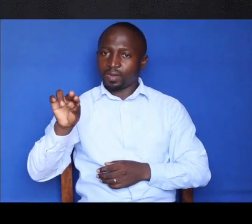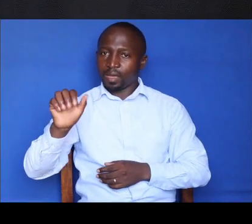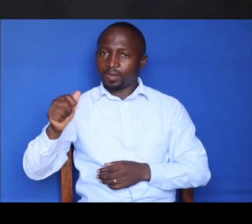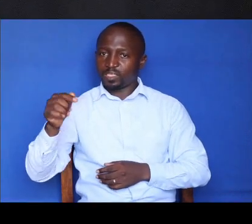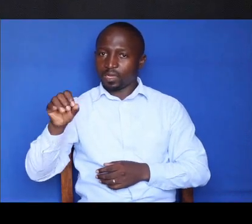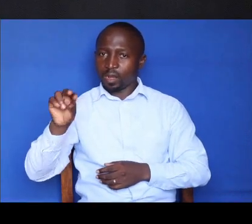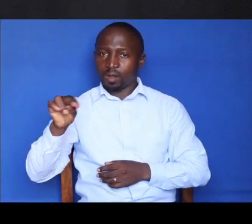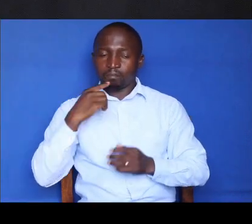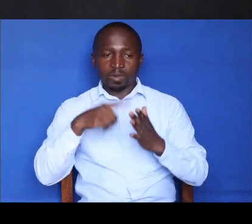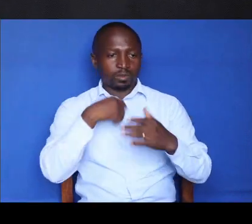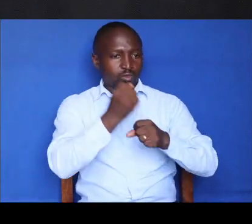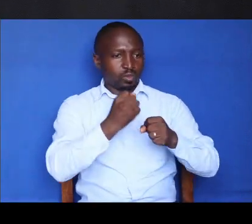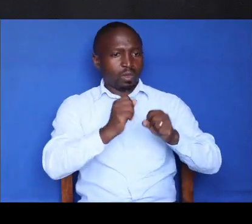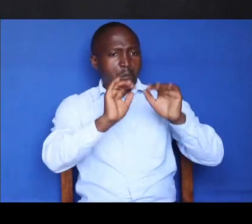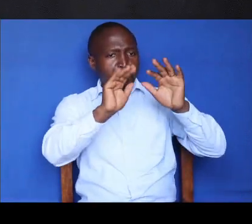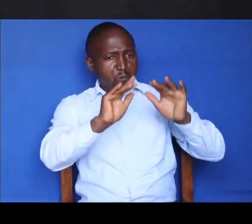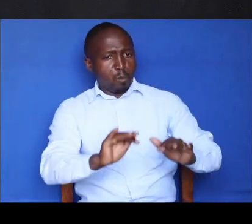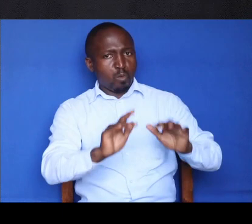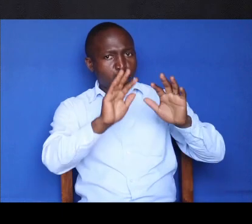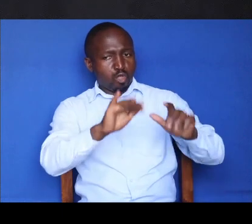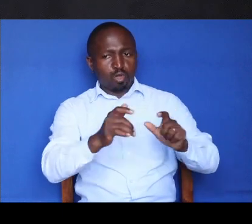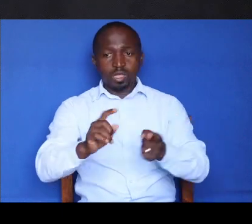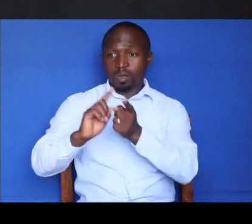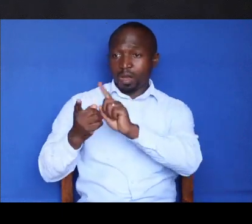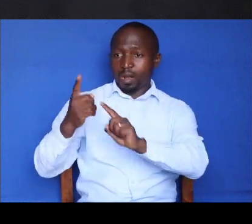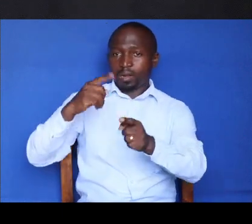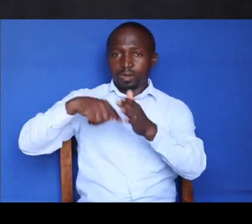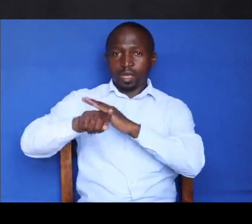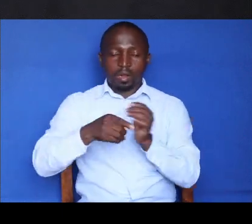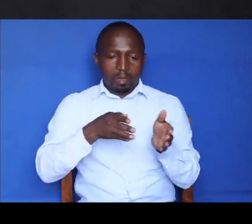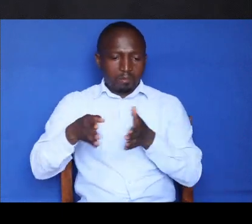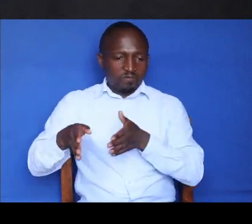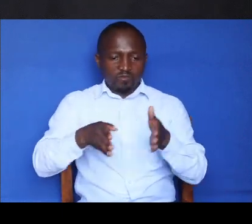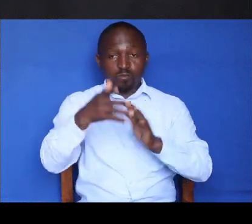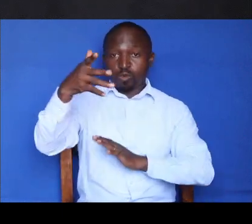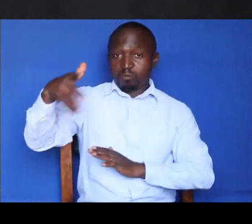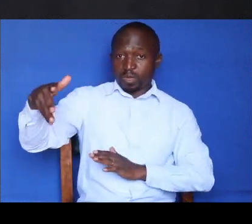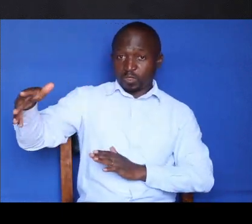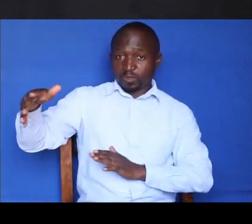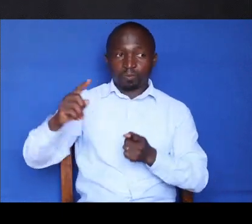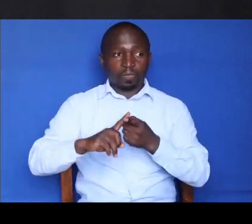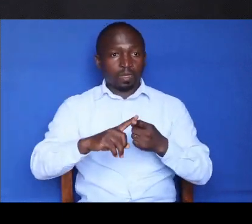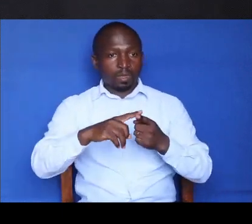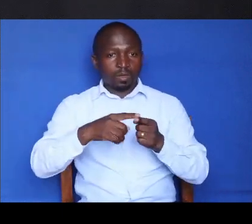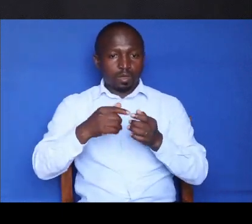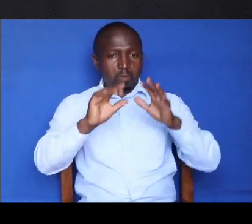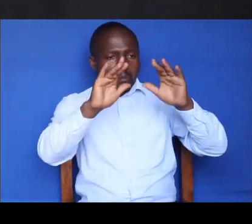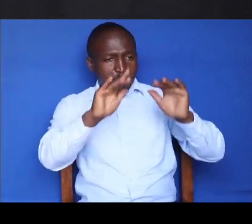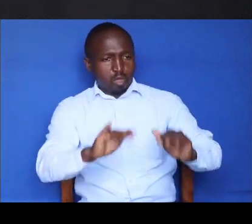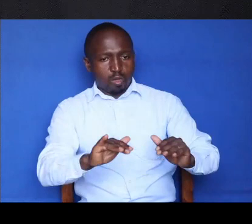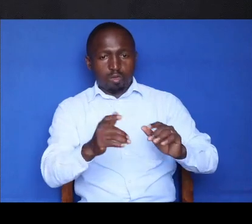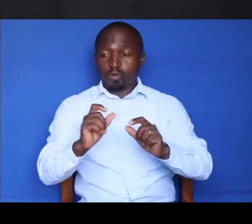that that is the renewal of erosive activity in the river system. As in the river